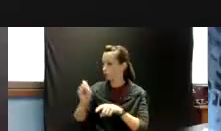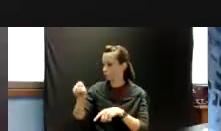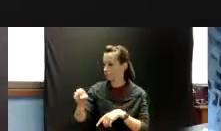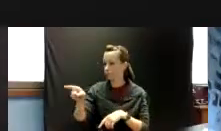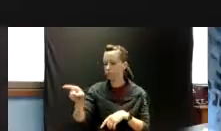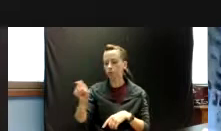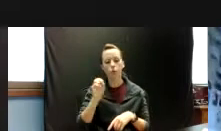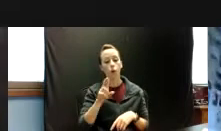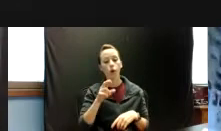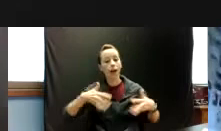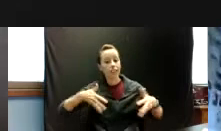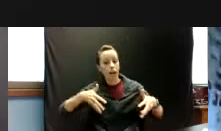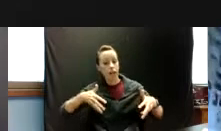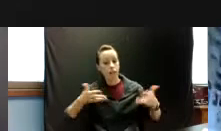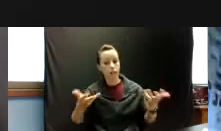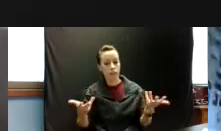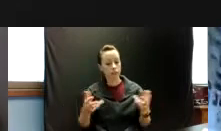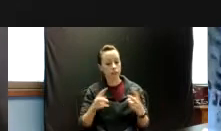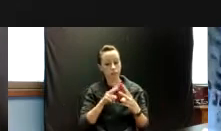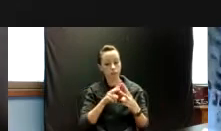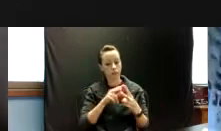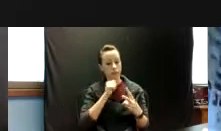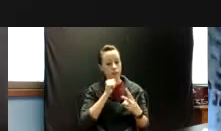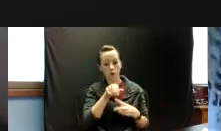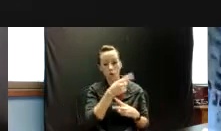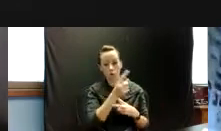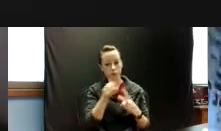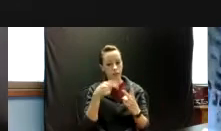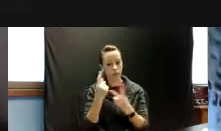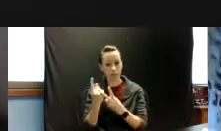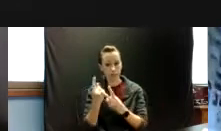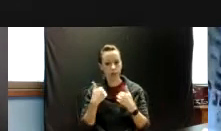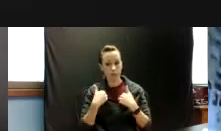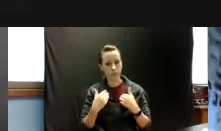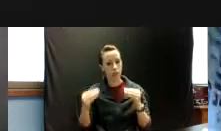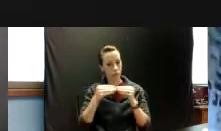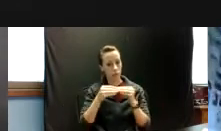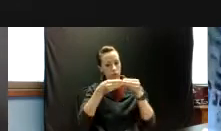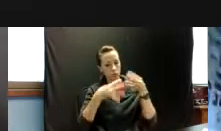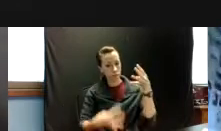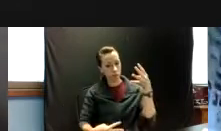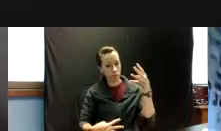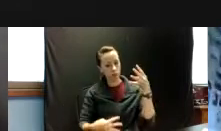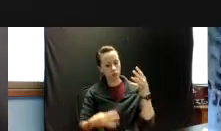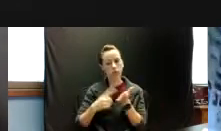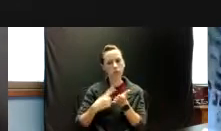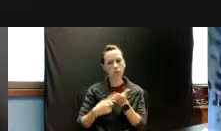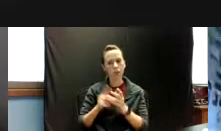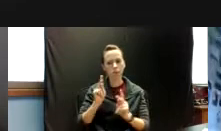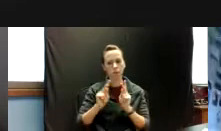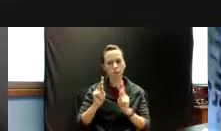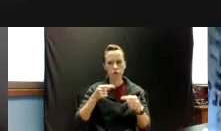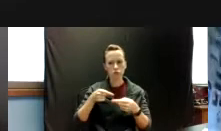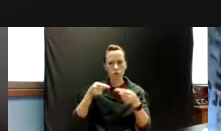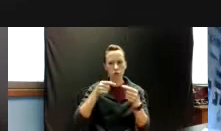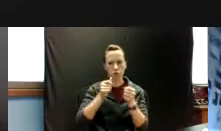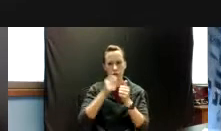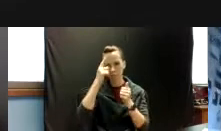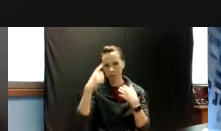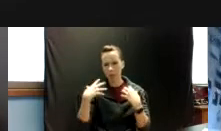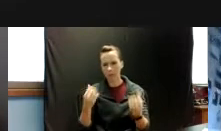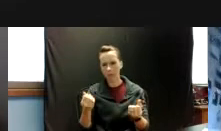or anxiety. And those are not the only types of mental health conditions there are. And I know sometimes people who are struggling with their mental health don't have any conditions at